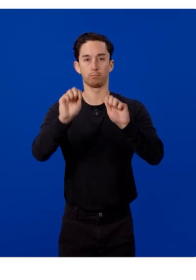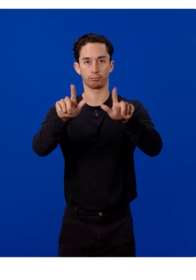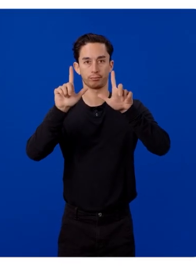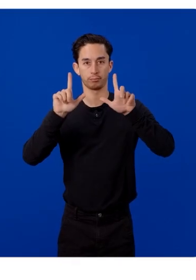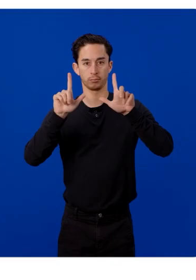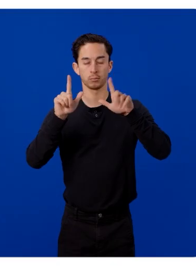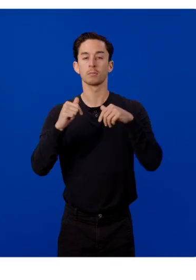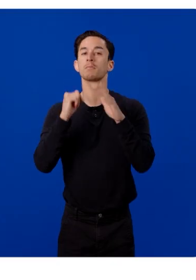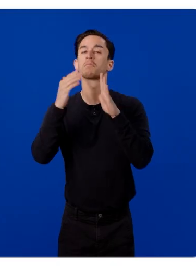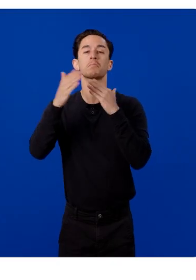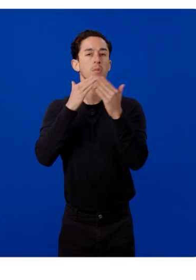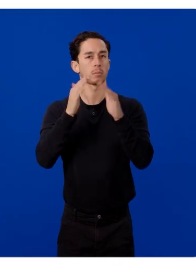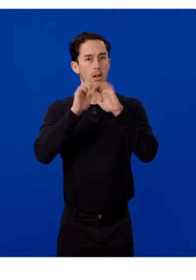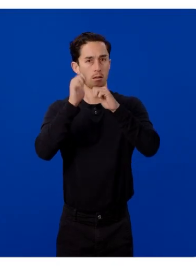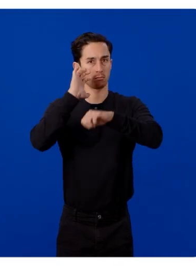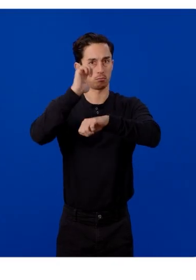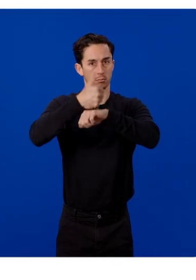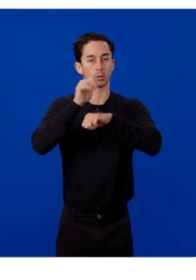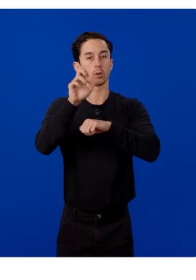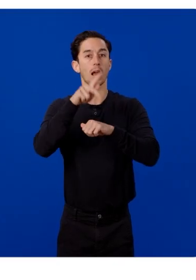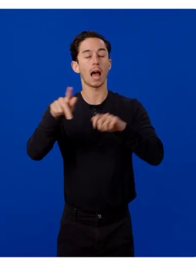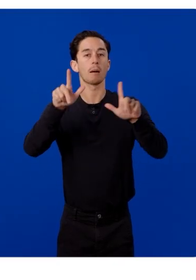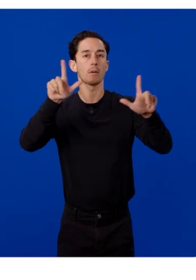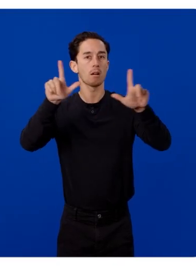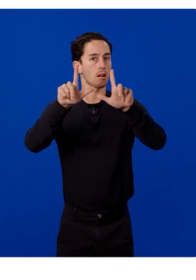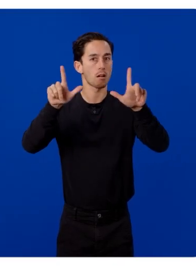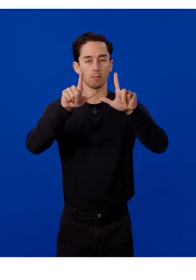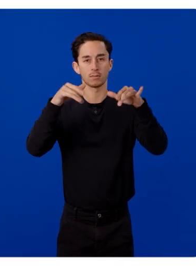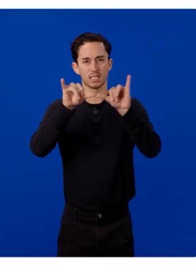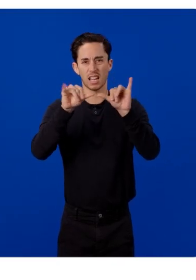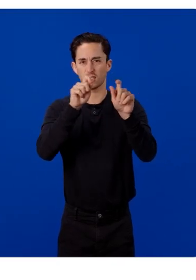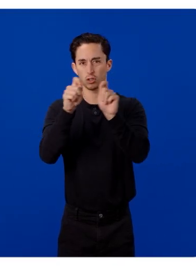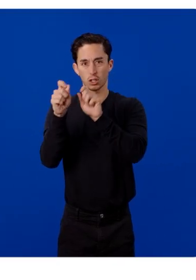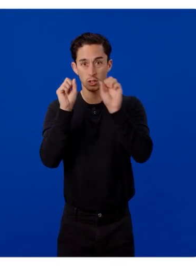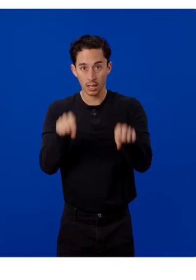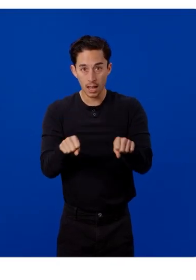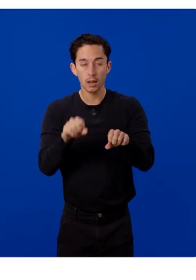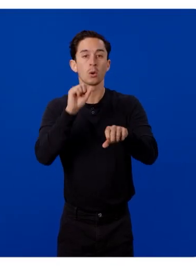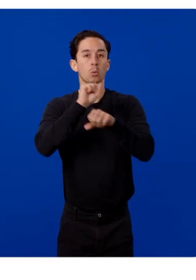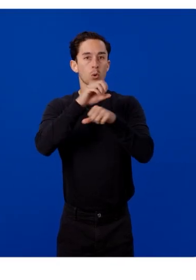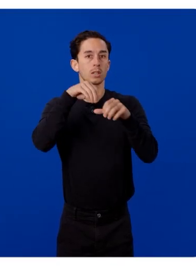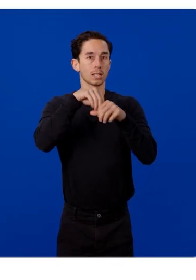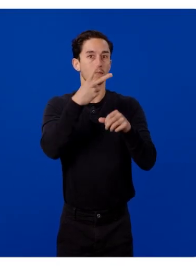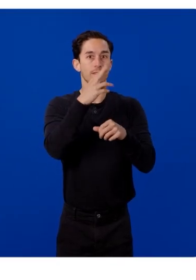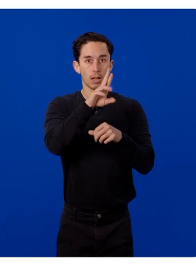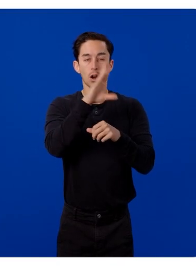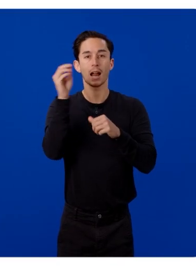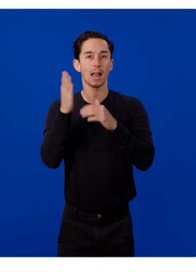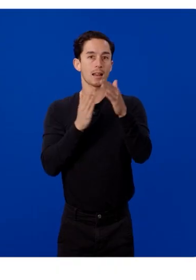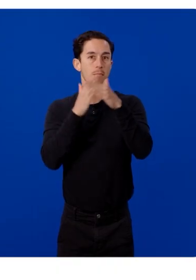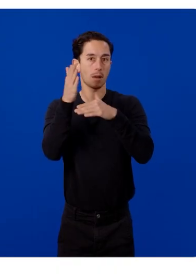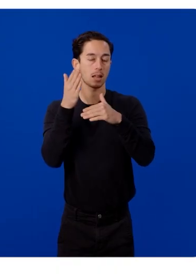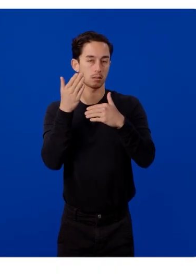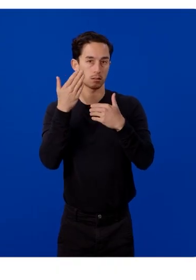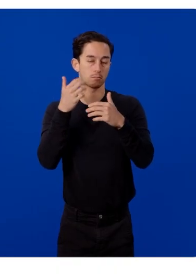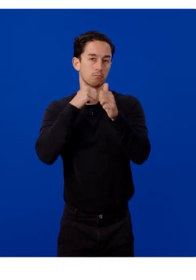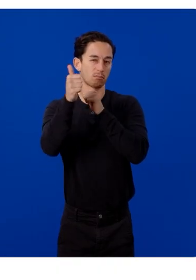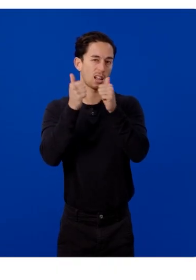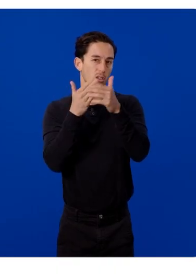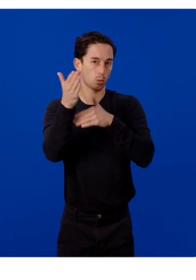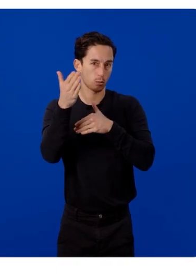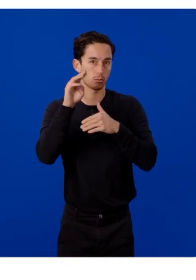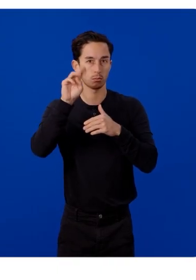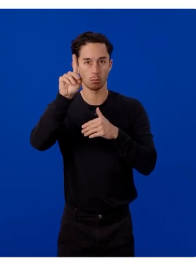case, your app is freely resizable and can work in VR as well as pass-through modes. Also, you can consider